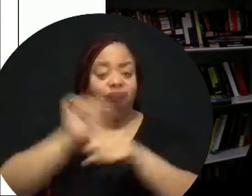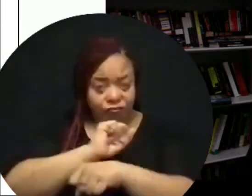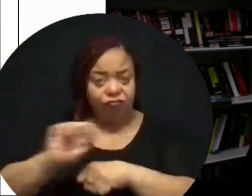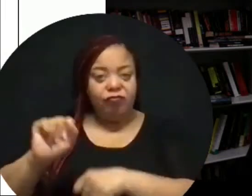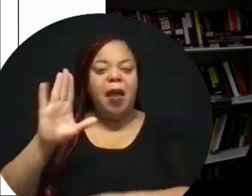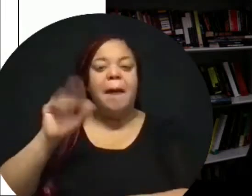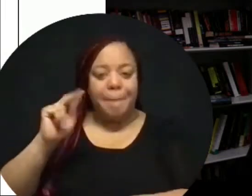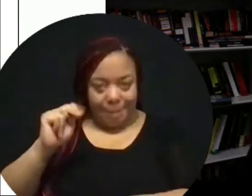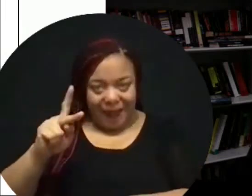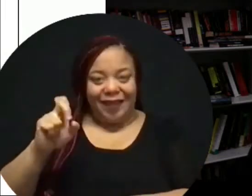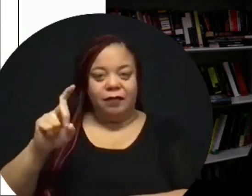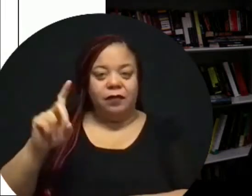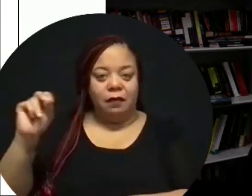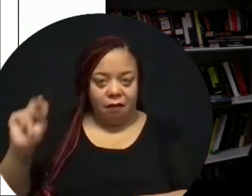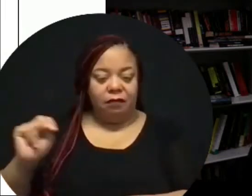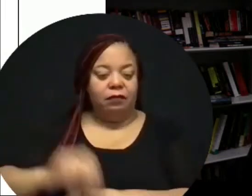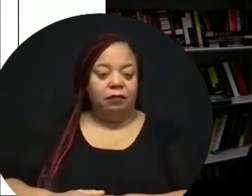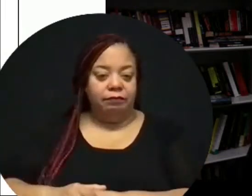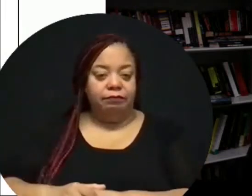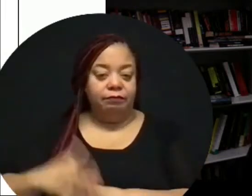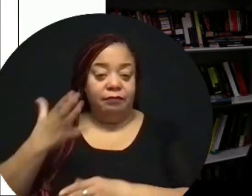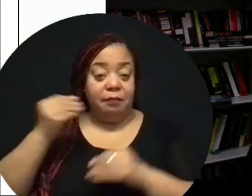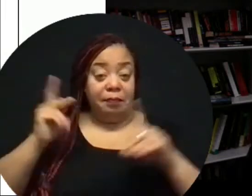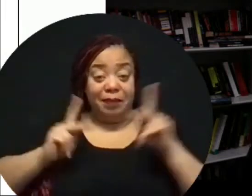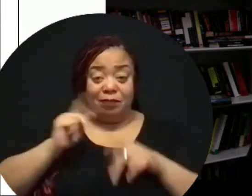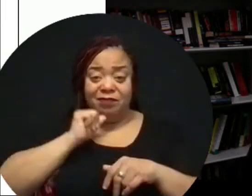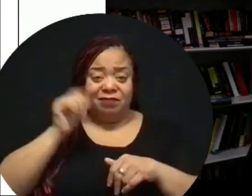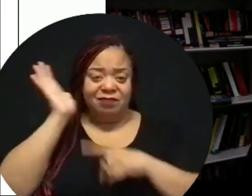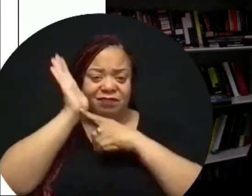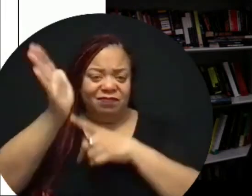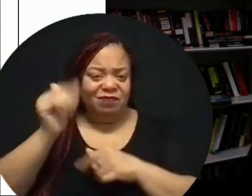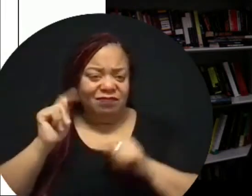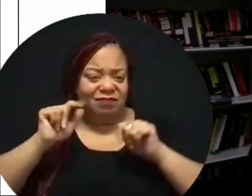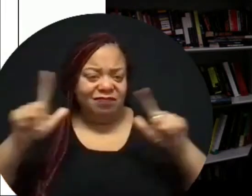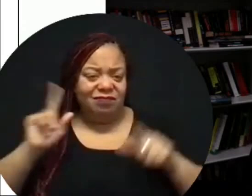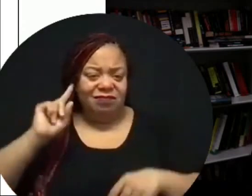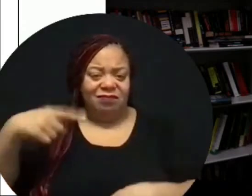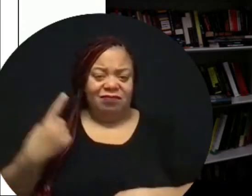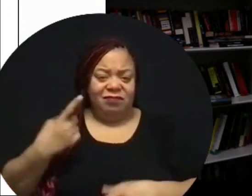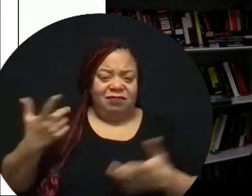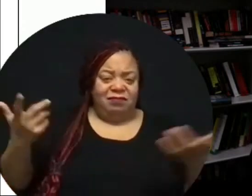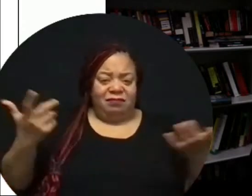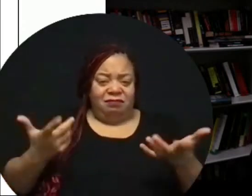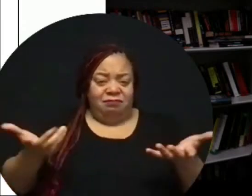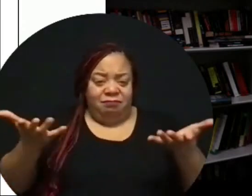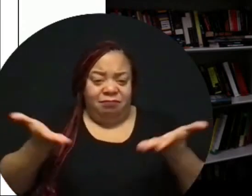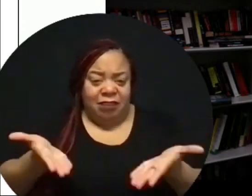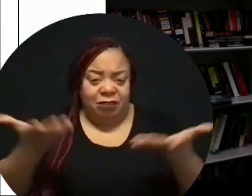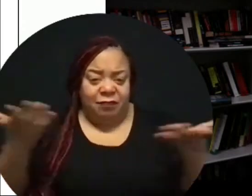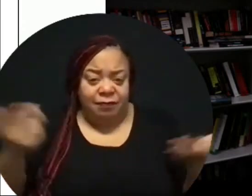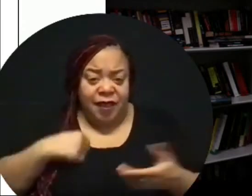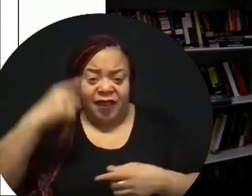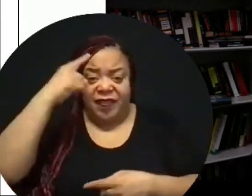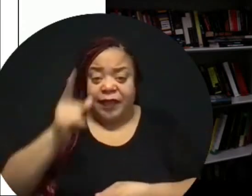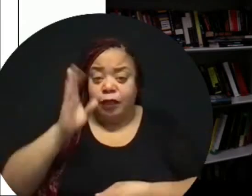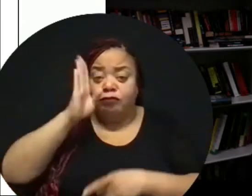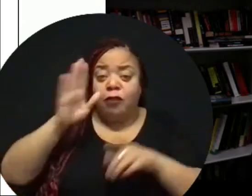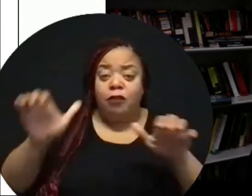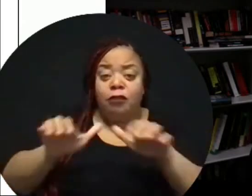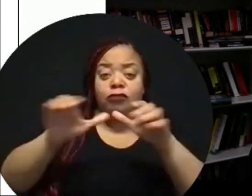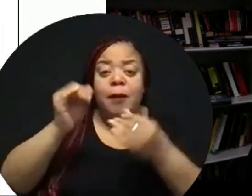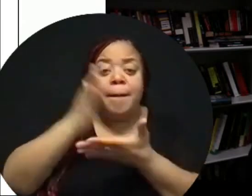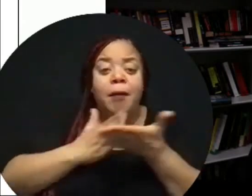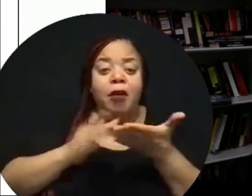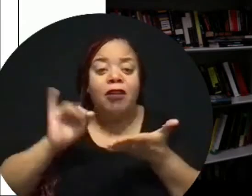interior work around how do we build our own communities, so that we, how do we rebuild them around different values, so that